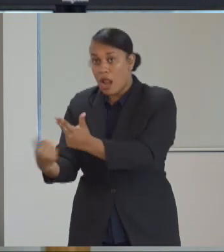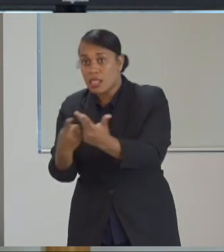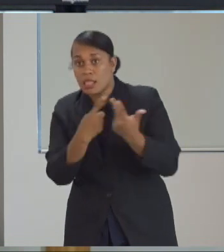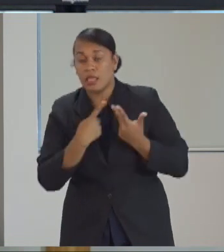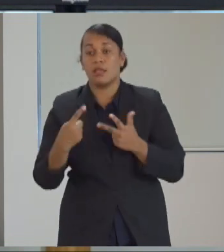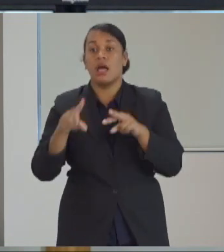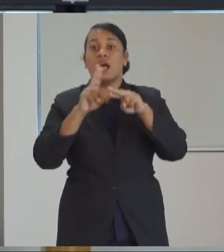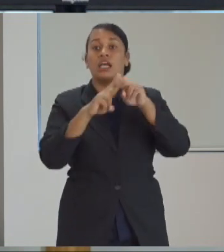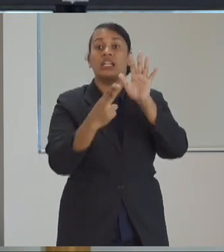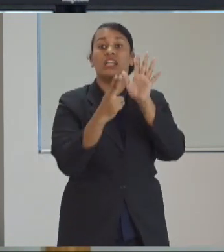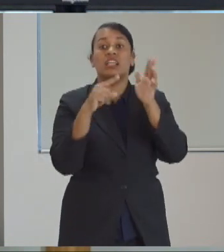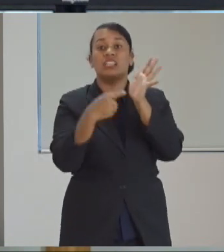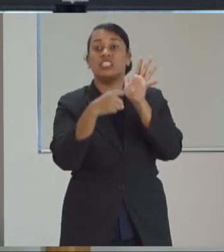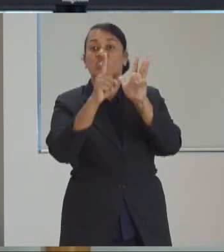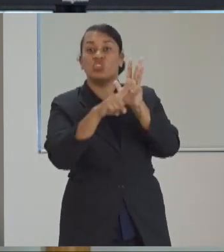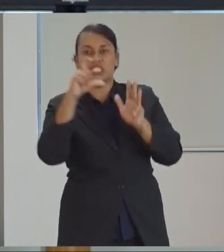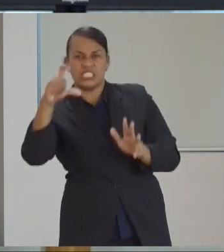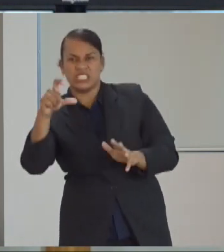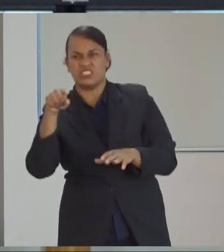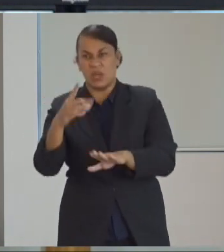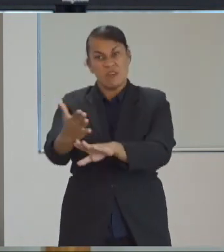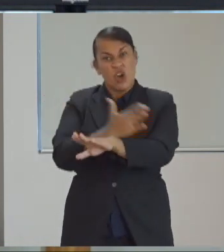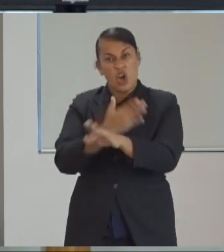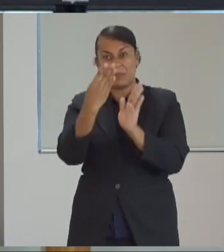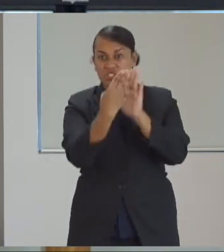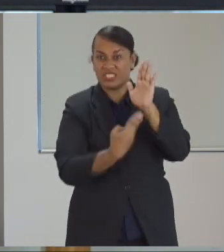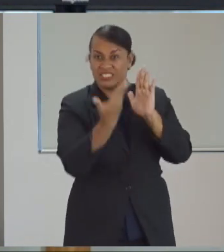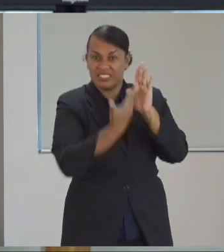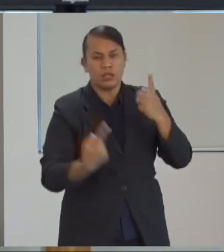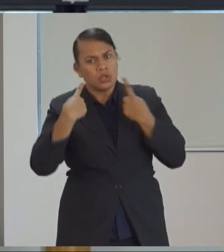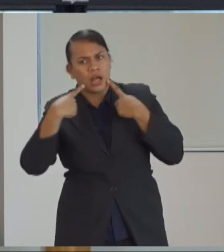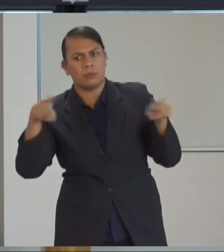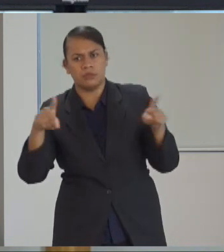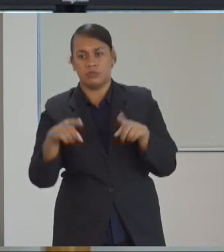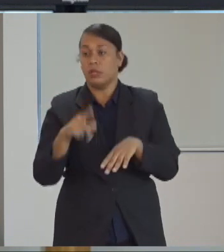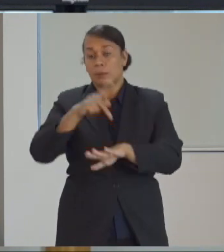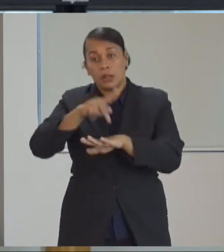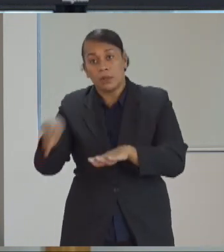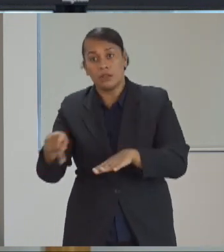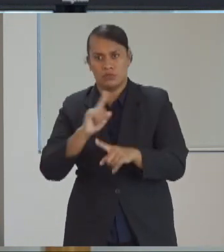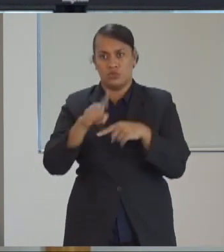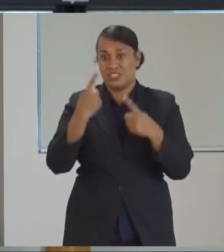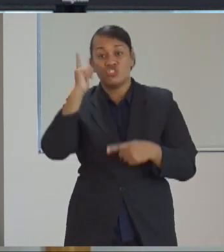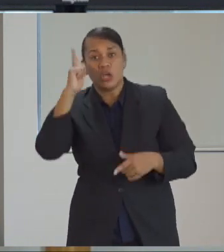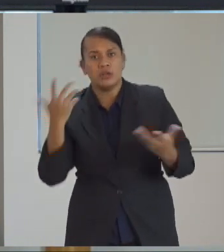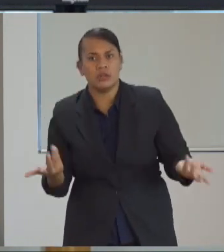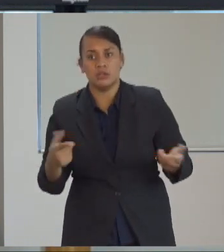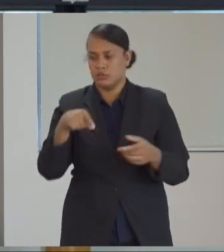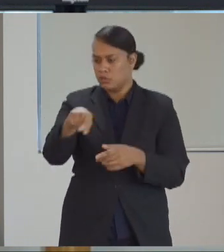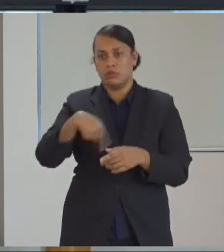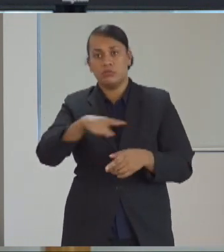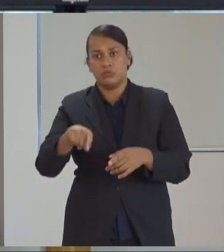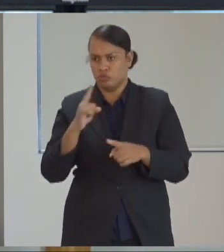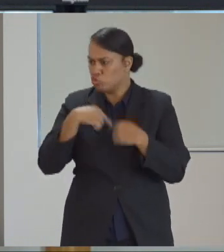FTUC, prior to the budget, as you know, that I mentioned that in Parliament. Many of those things we've already done in any case, which we think I had already